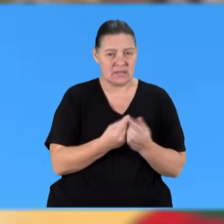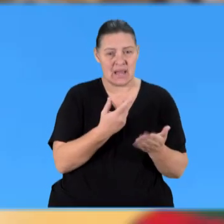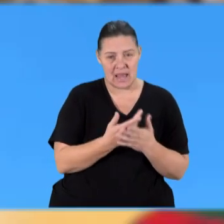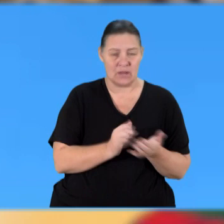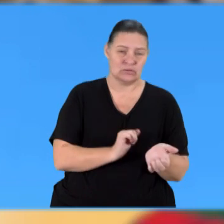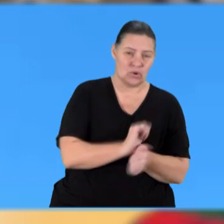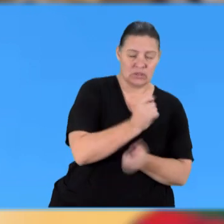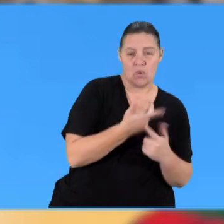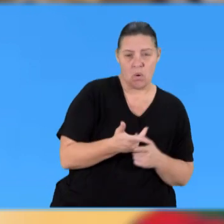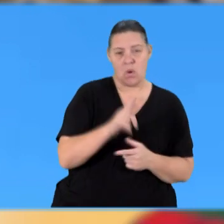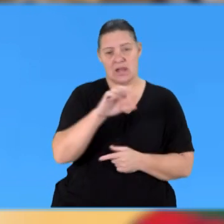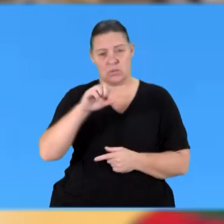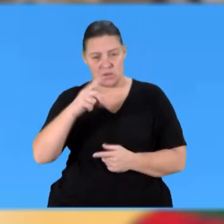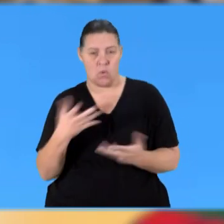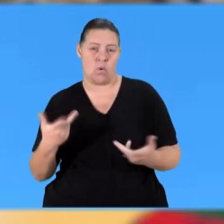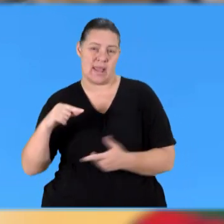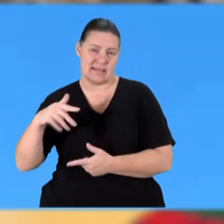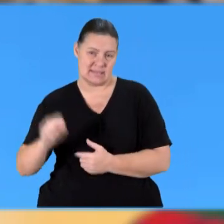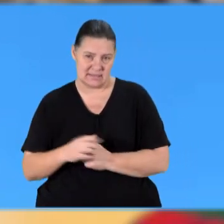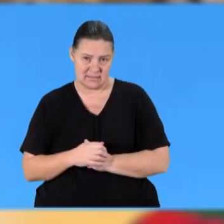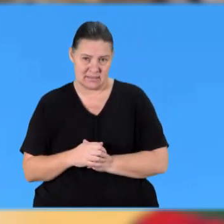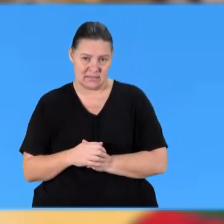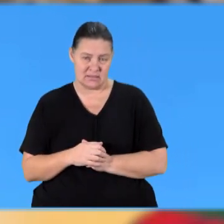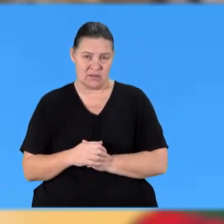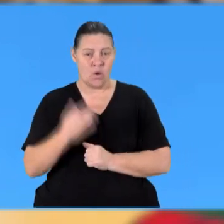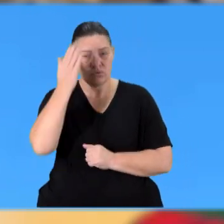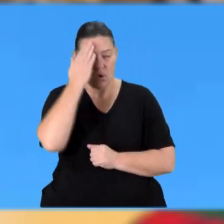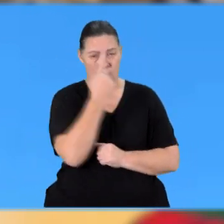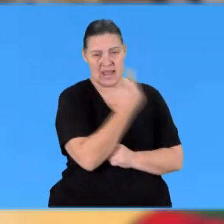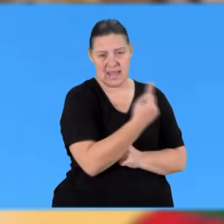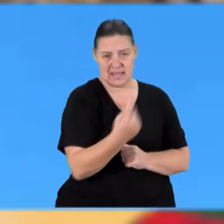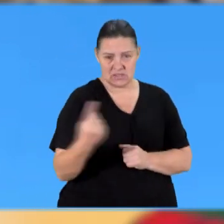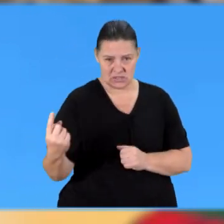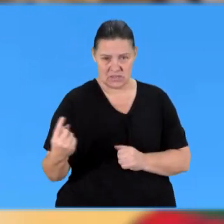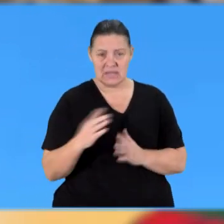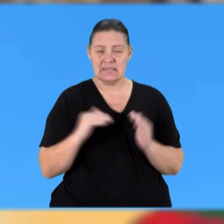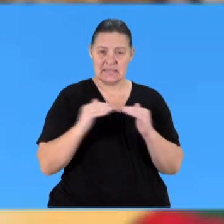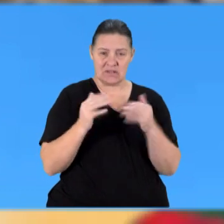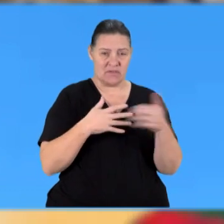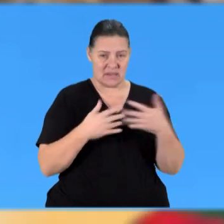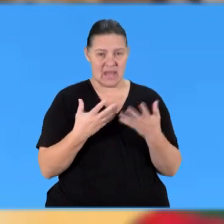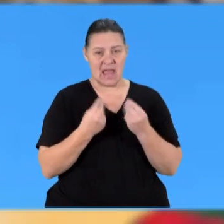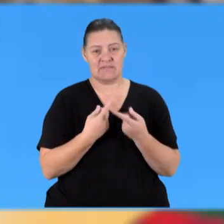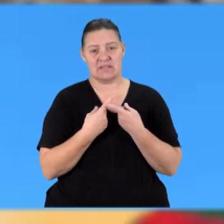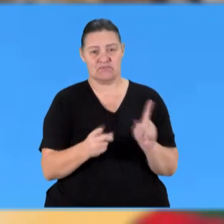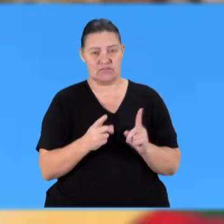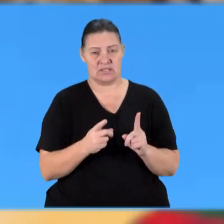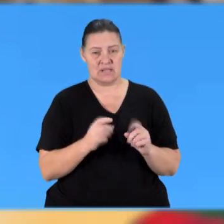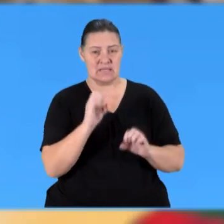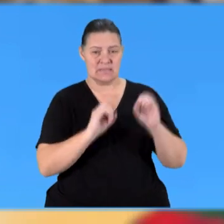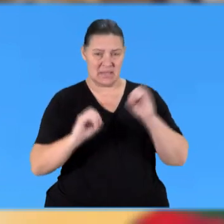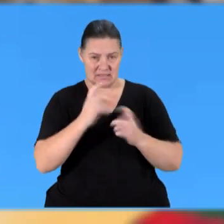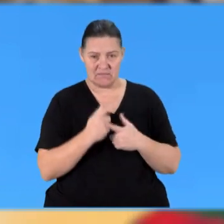the substance can either be a solid, a liquid, or a gas. As we know that each and every one of those states of matter has